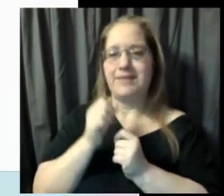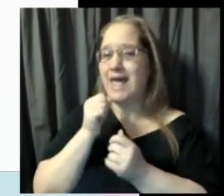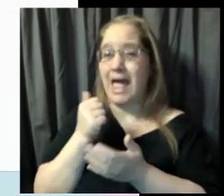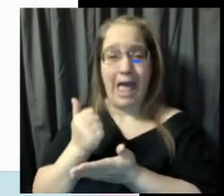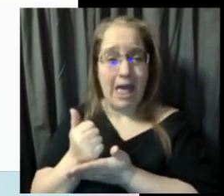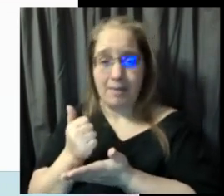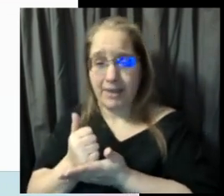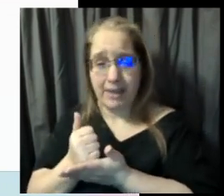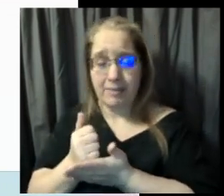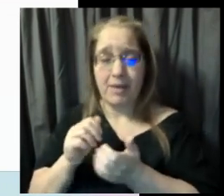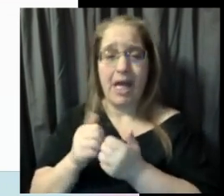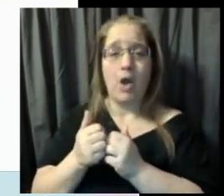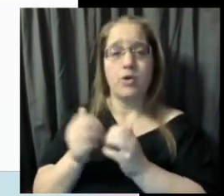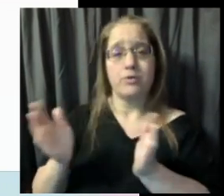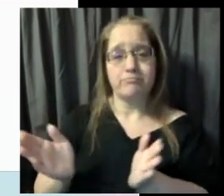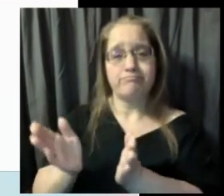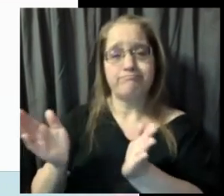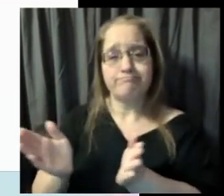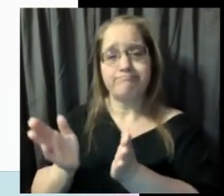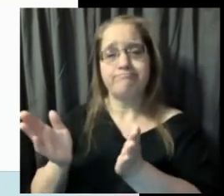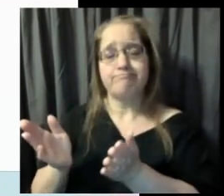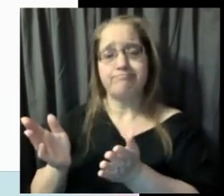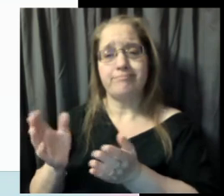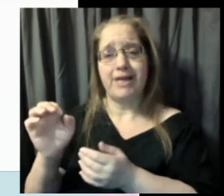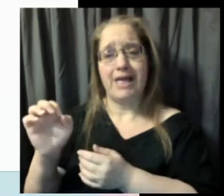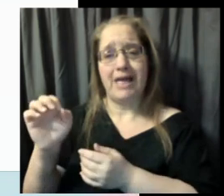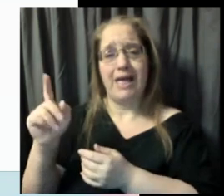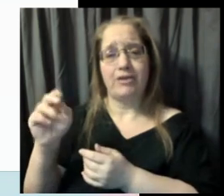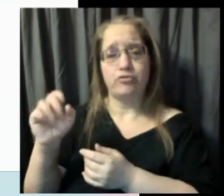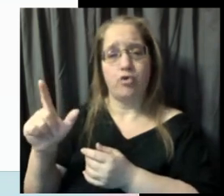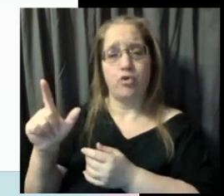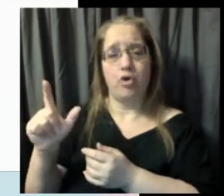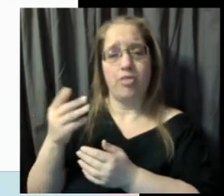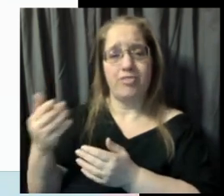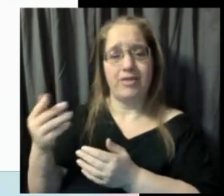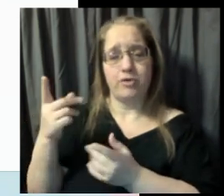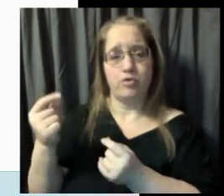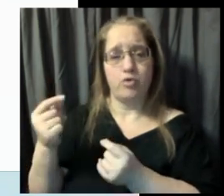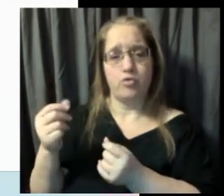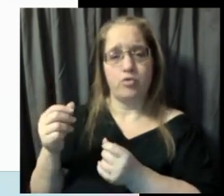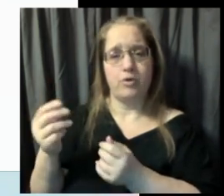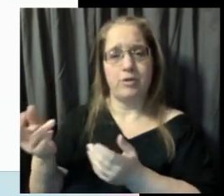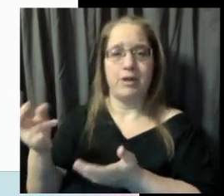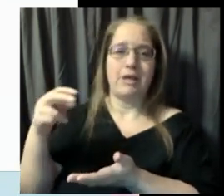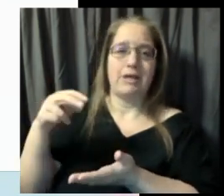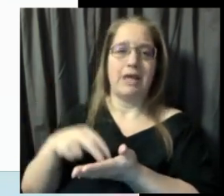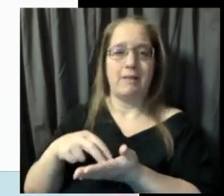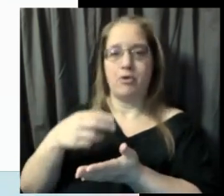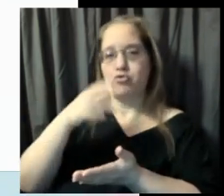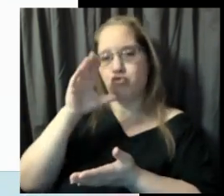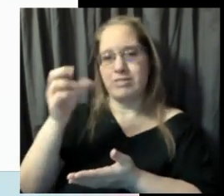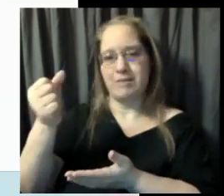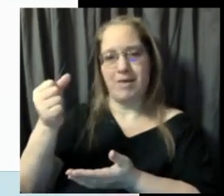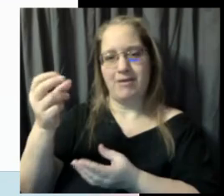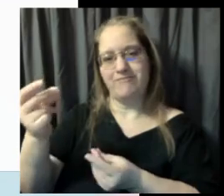you helping him, but how are you getting him? What kind of external thing can you get to get him up and moving and ready to drink that milk